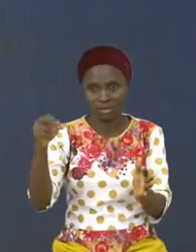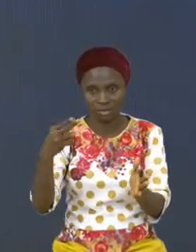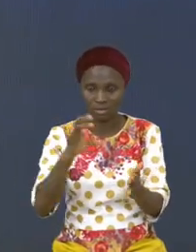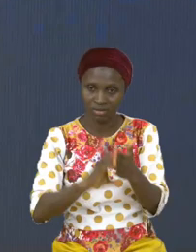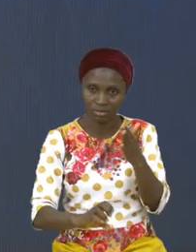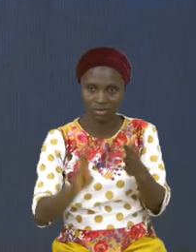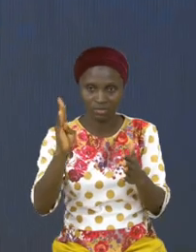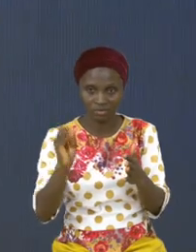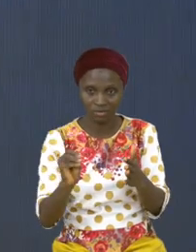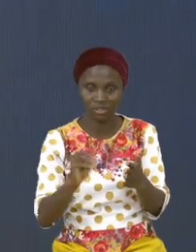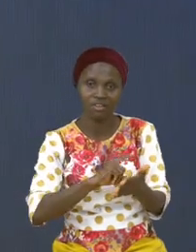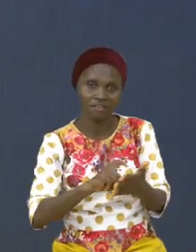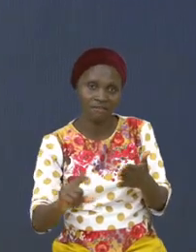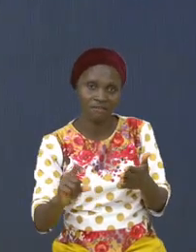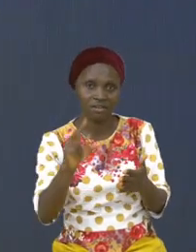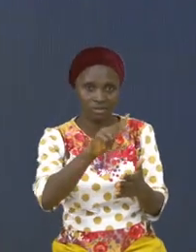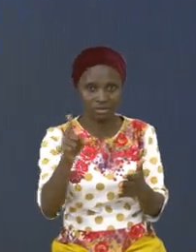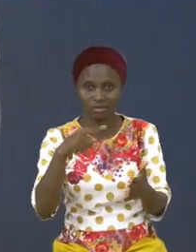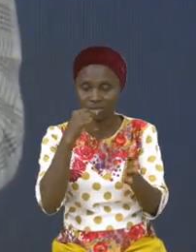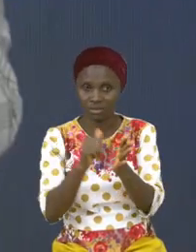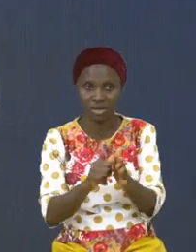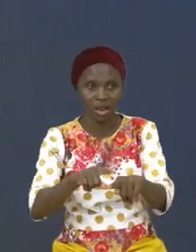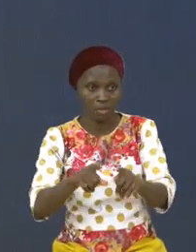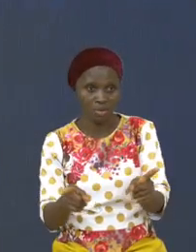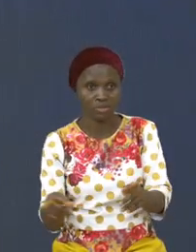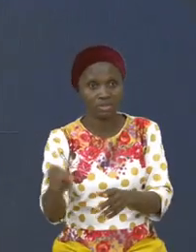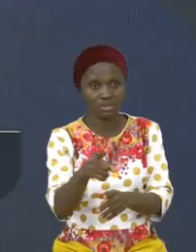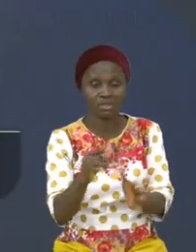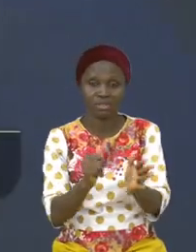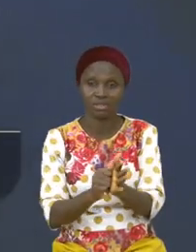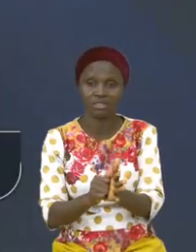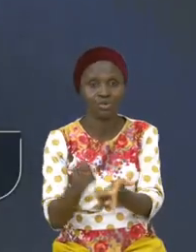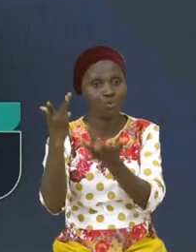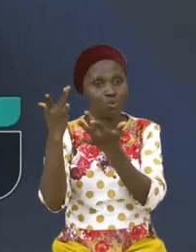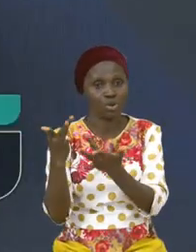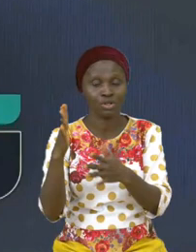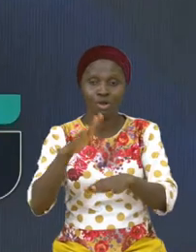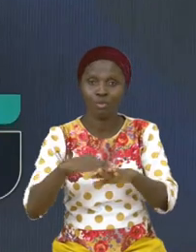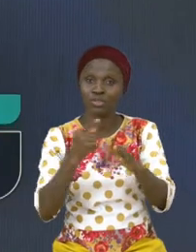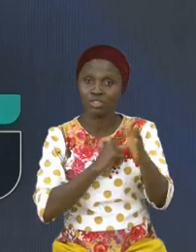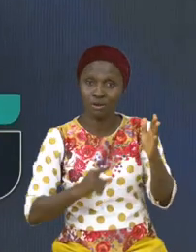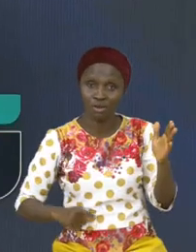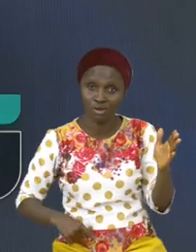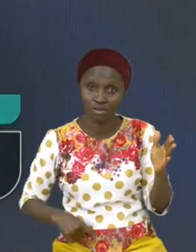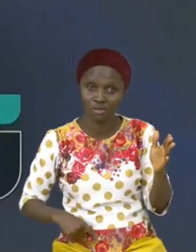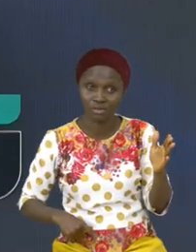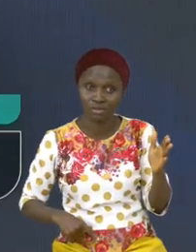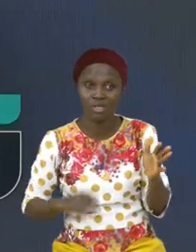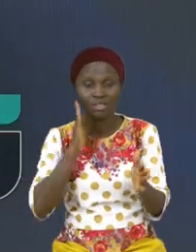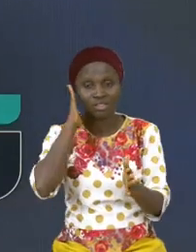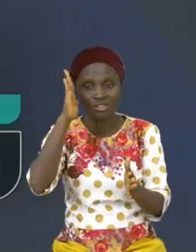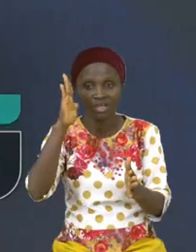verse 31. It says, but they that wait upon the Lord